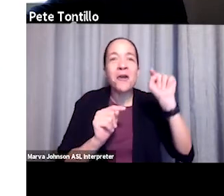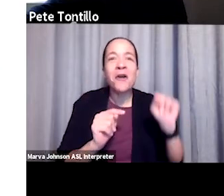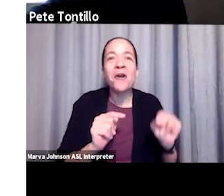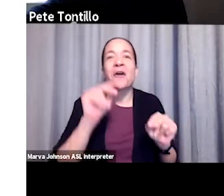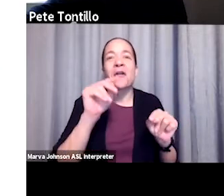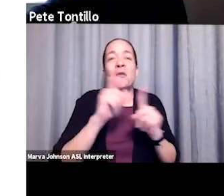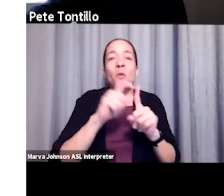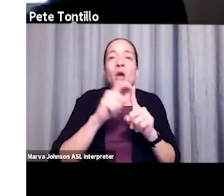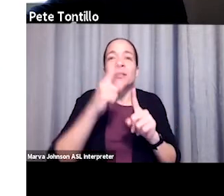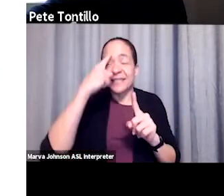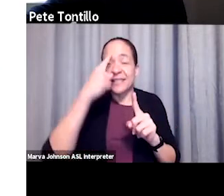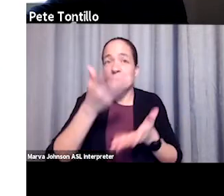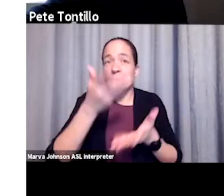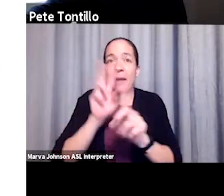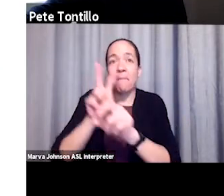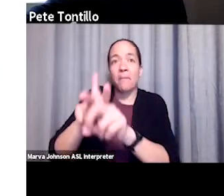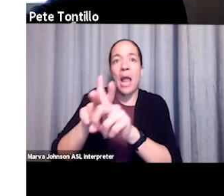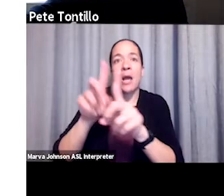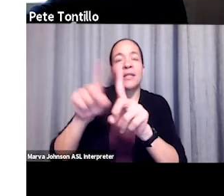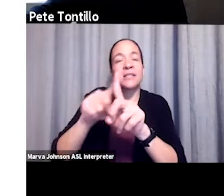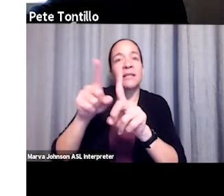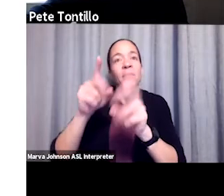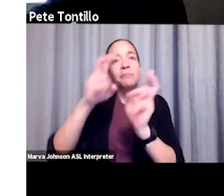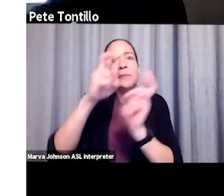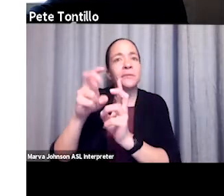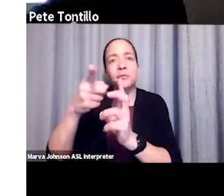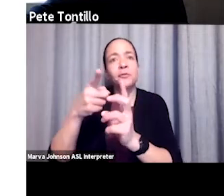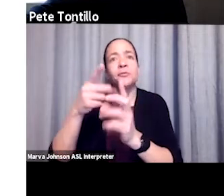think might apply to the causes that you work on, to your work.